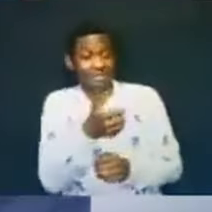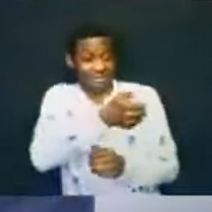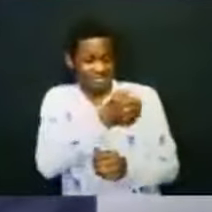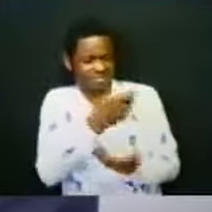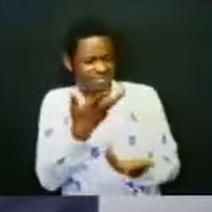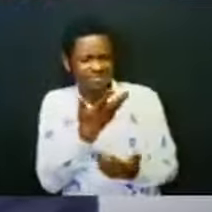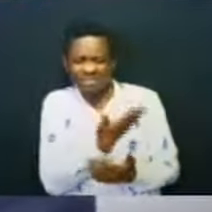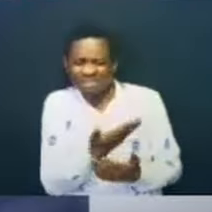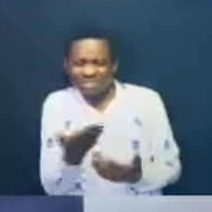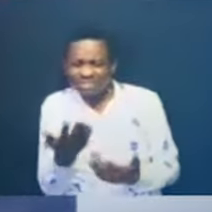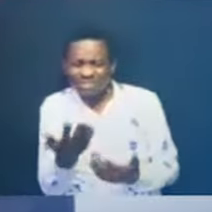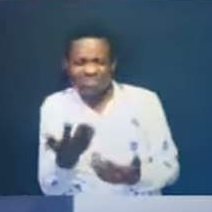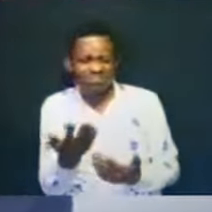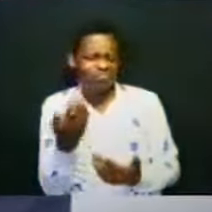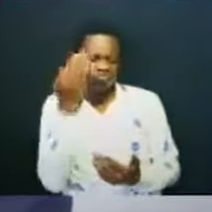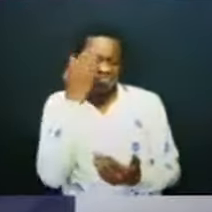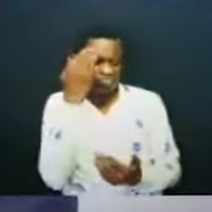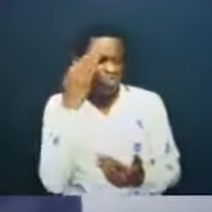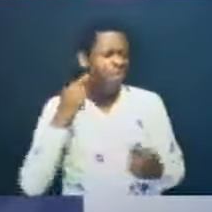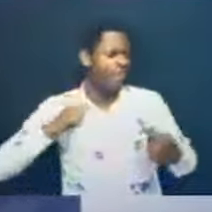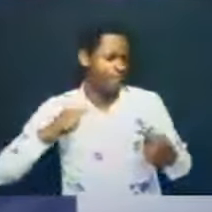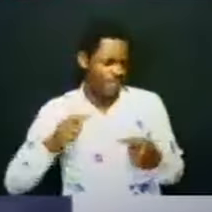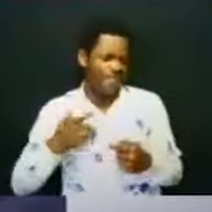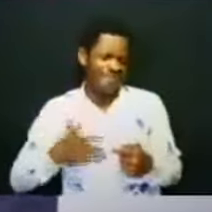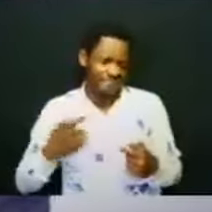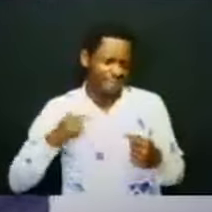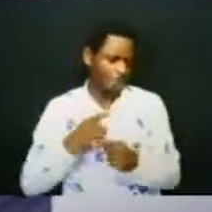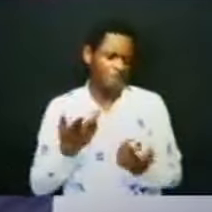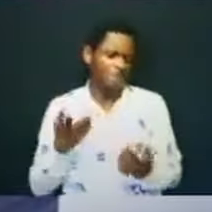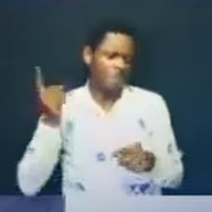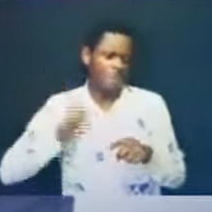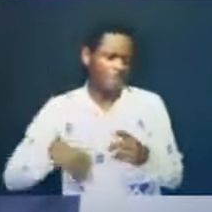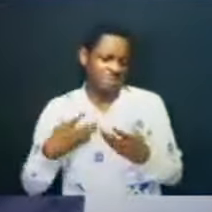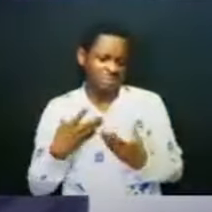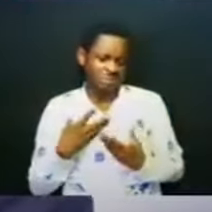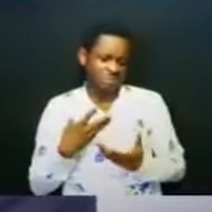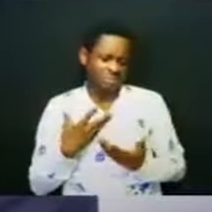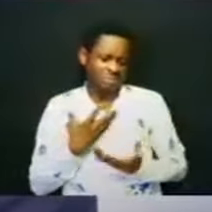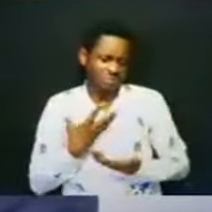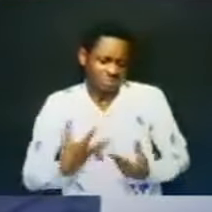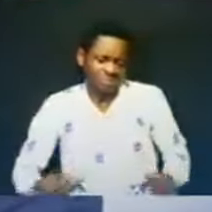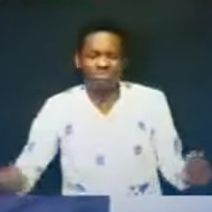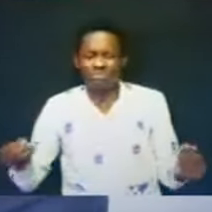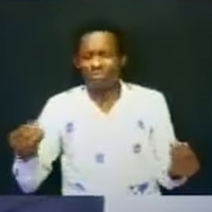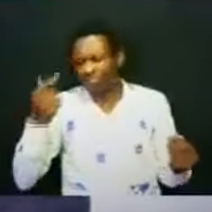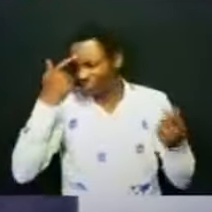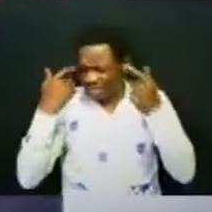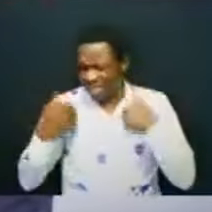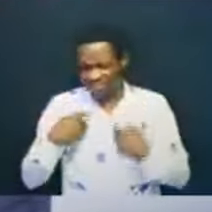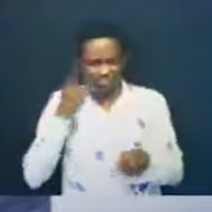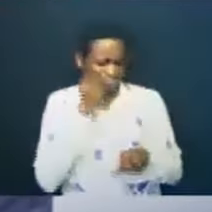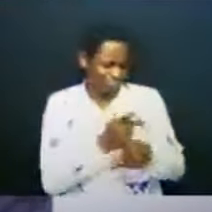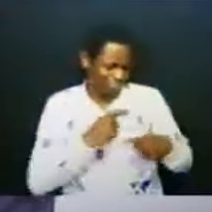you realize that way we dim our temper. There's nothing you can do about that. Now you